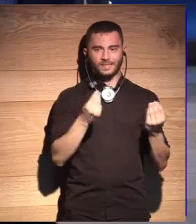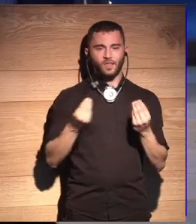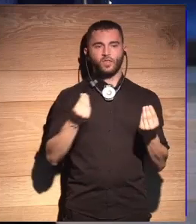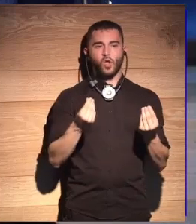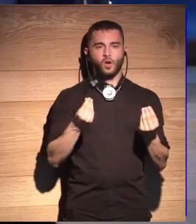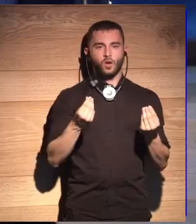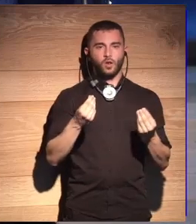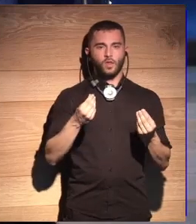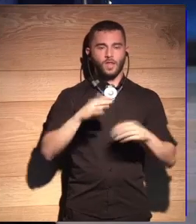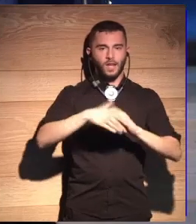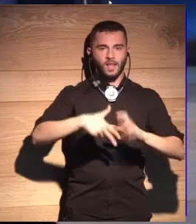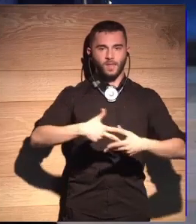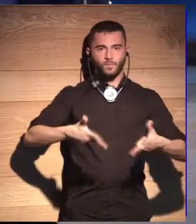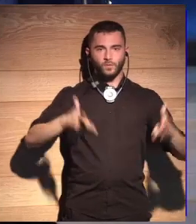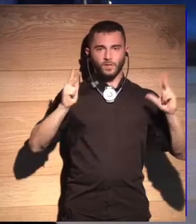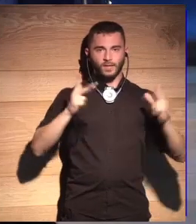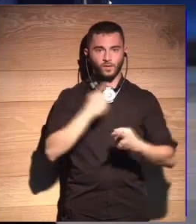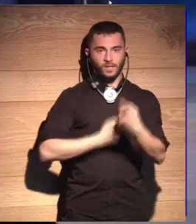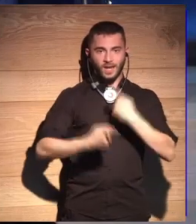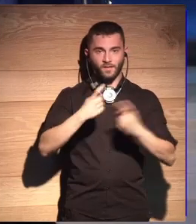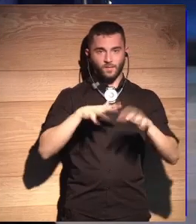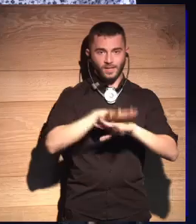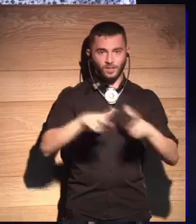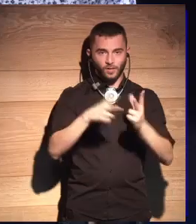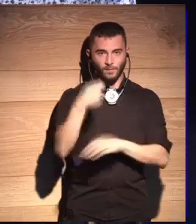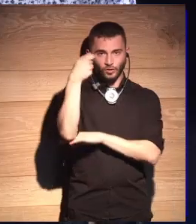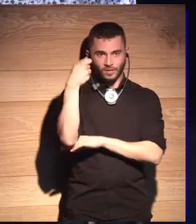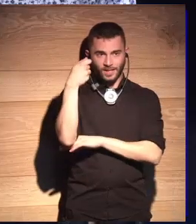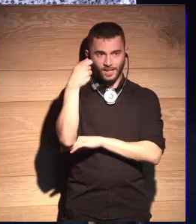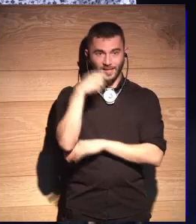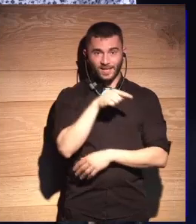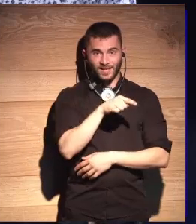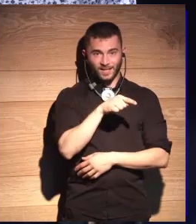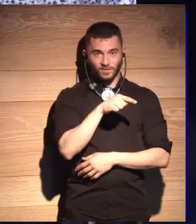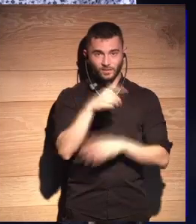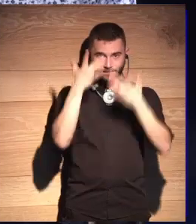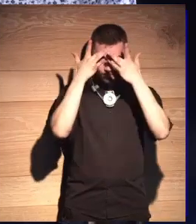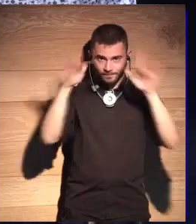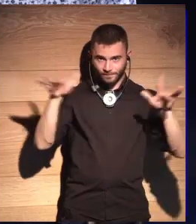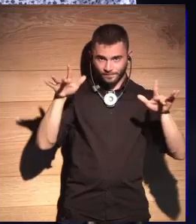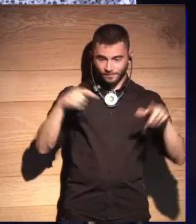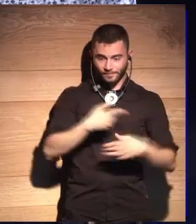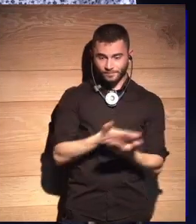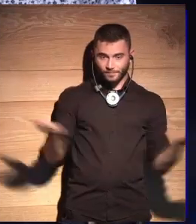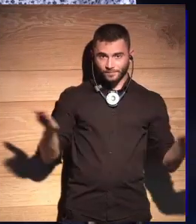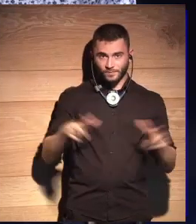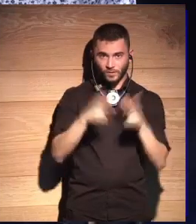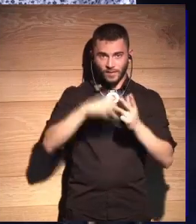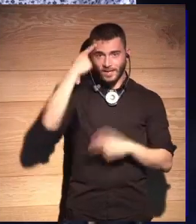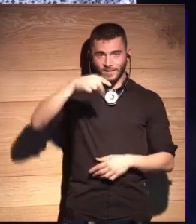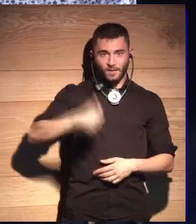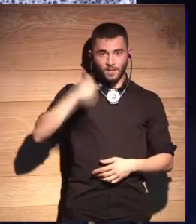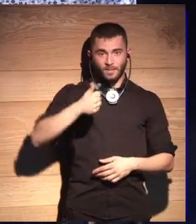won with contrasted data. But I also have the idea that the democratization of information achieved